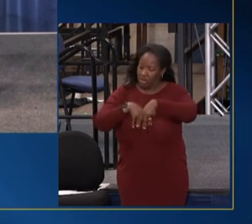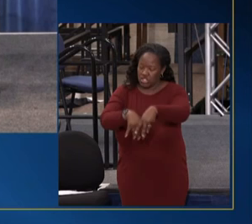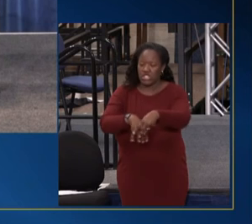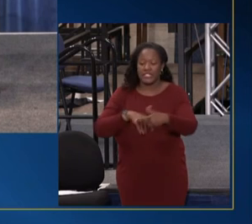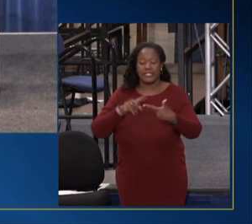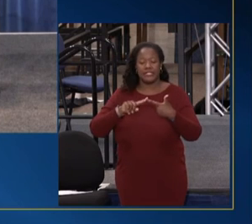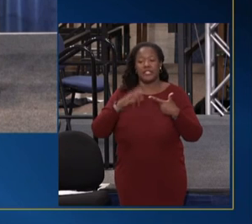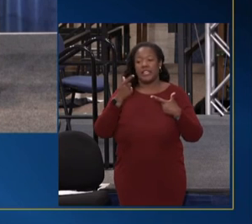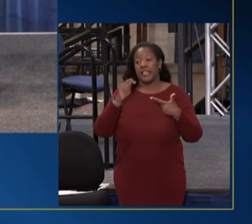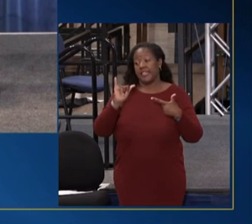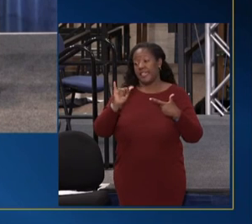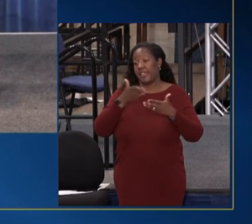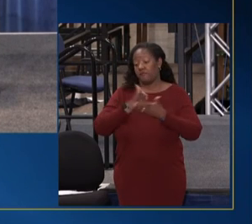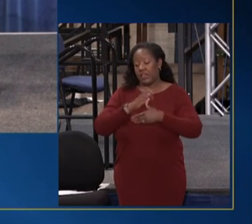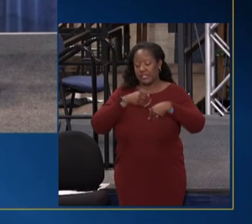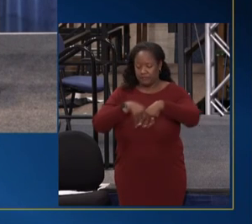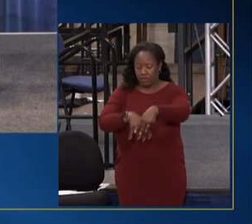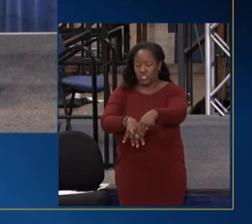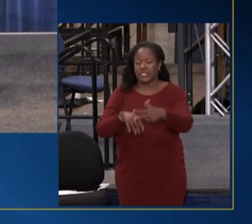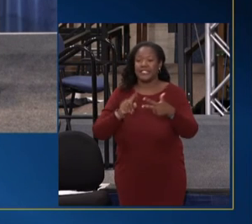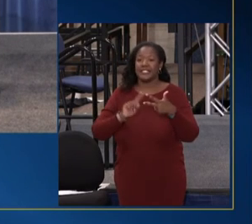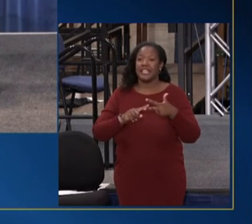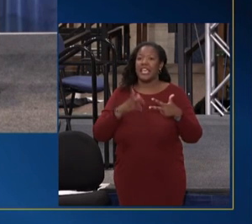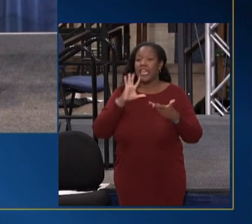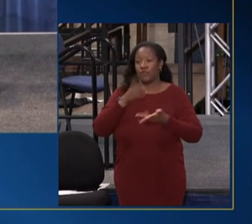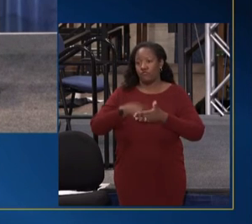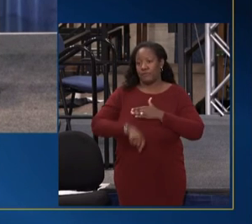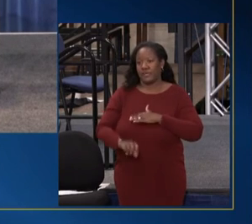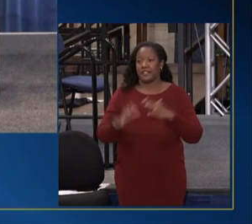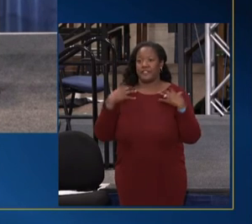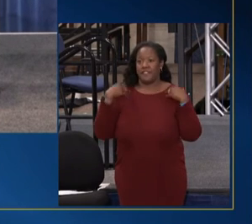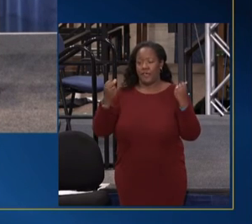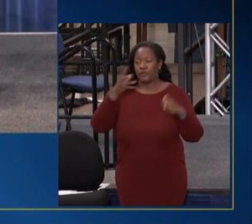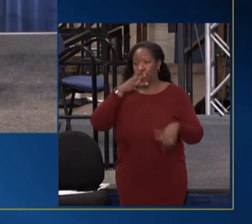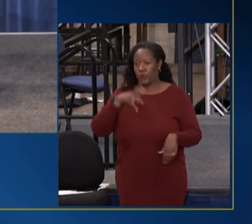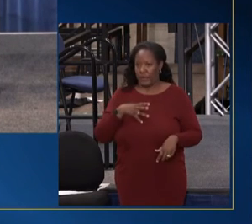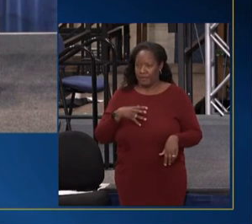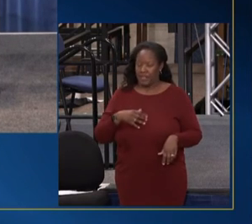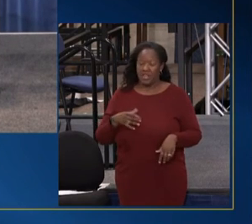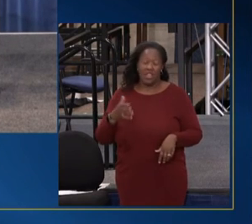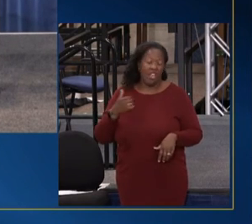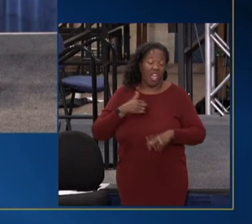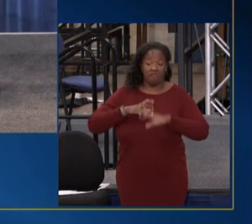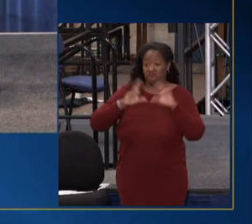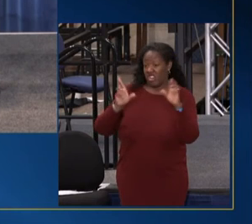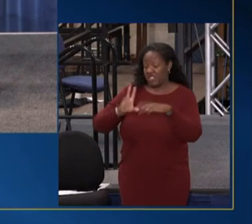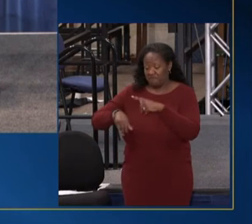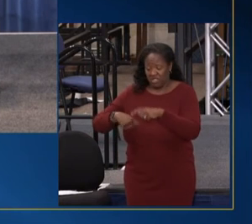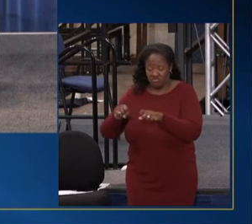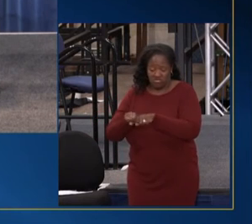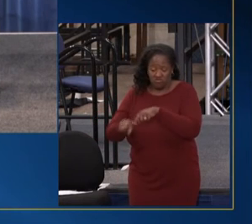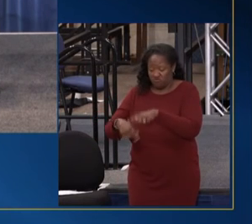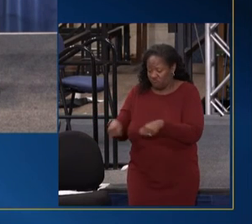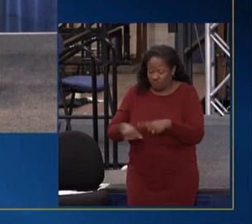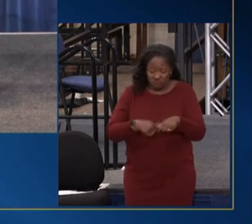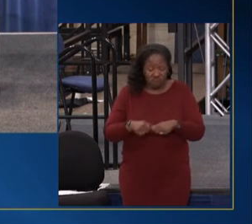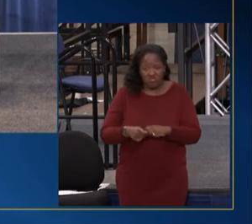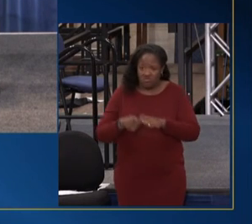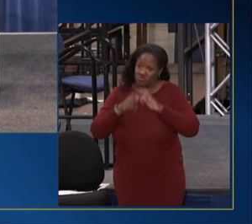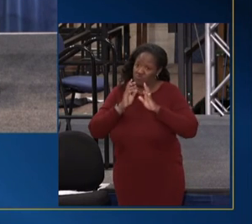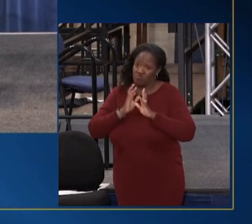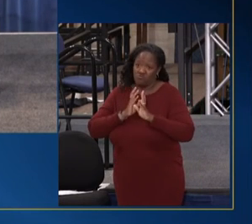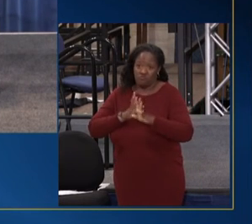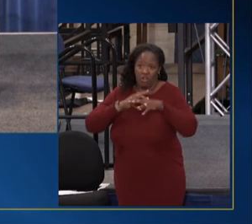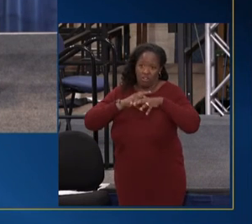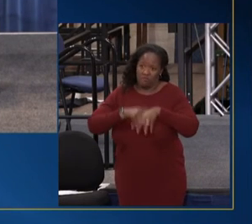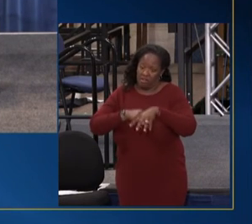rights marches, and also marches around reproductive health for women. So now in NARAL, when we were all going up to the mall, I was with